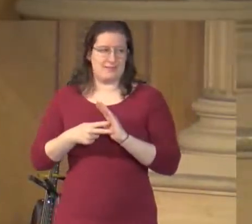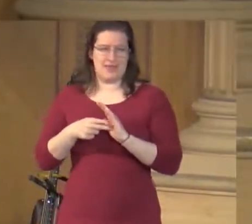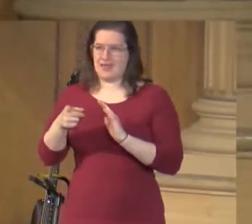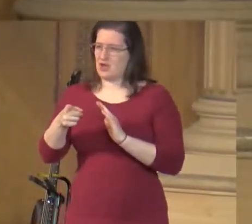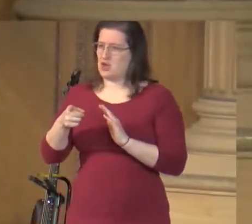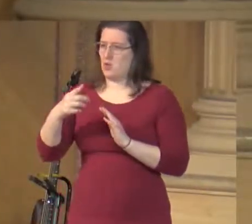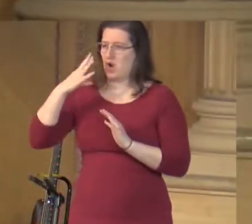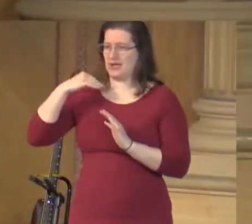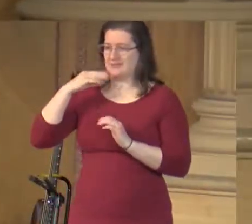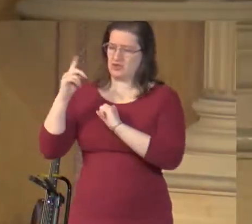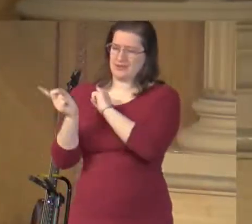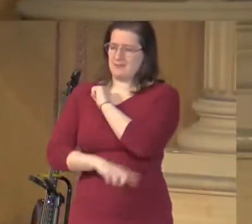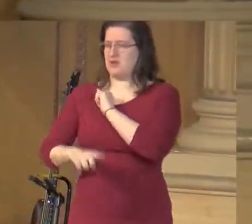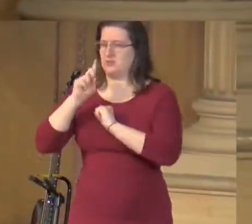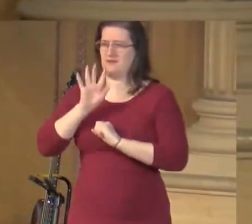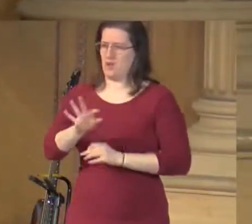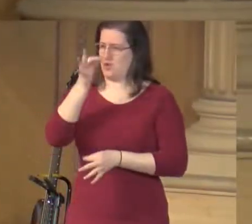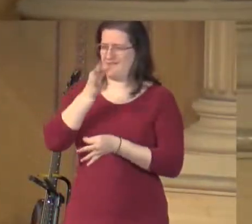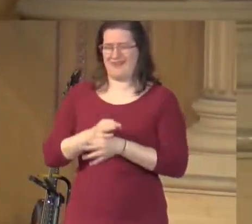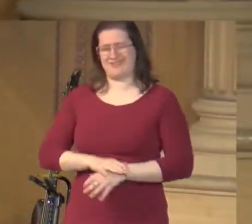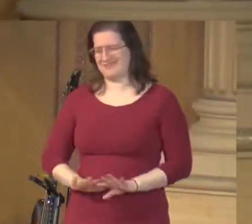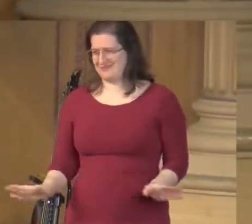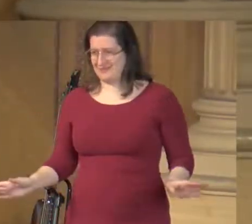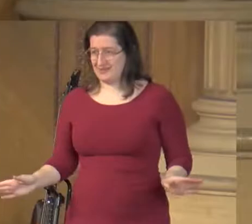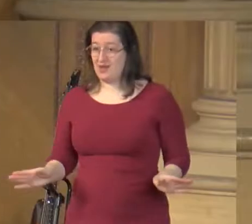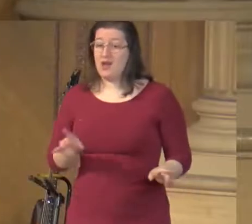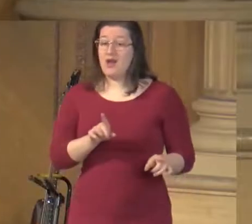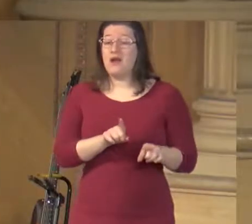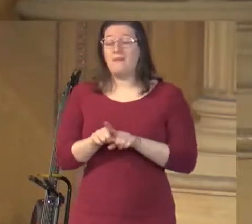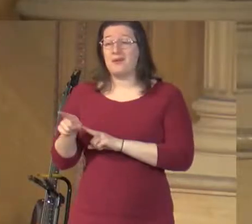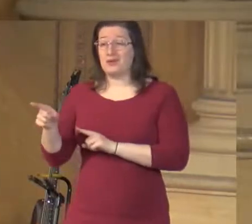more detail and he says, also don't suffer as a meddler.